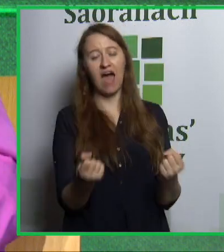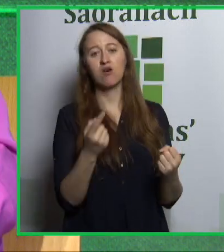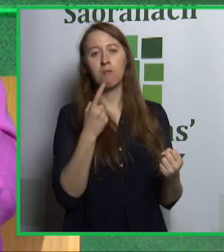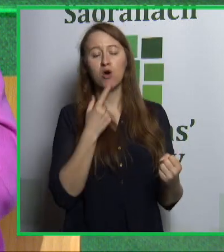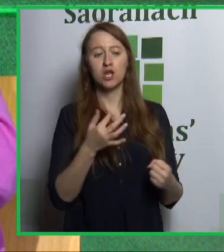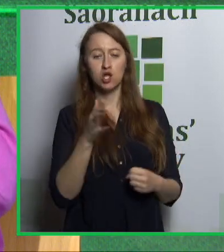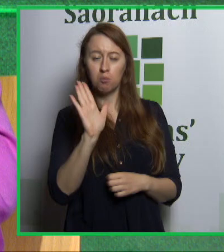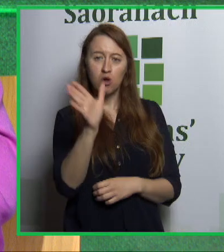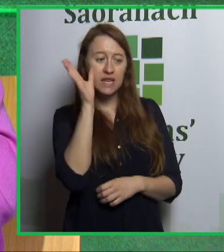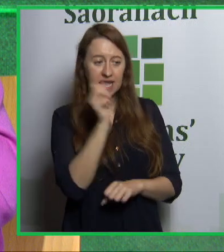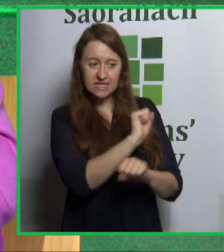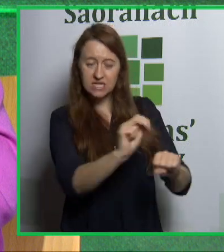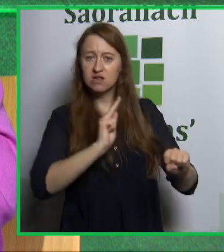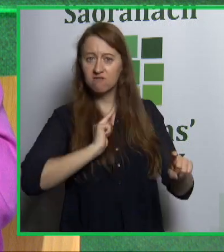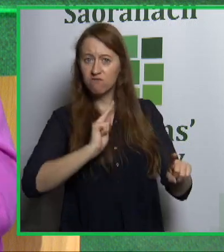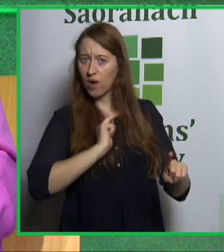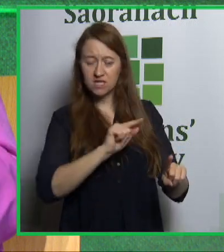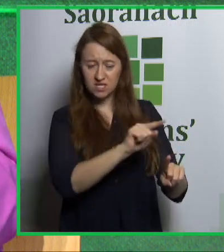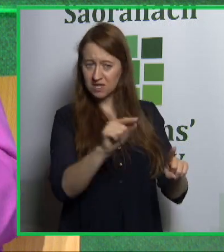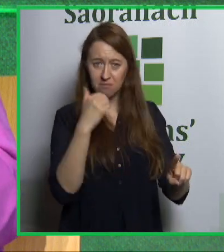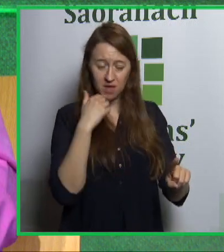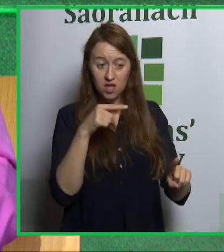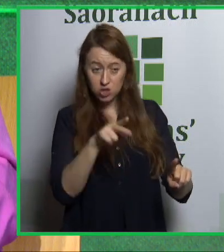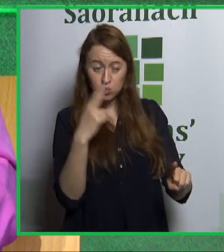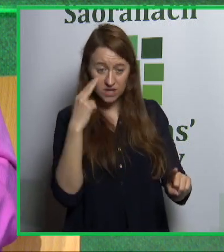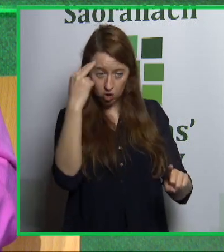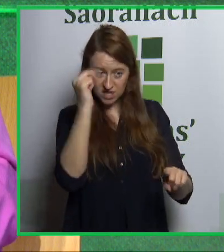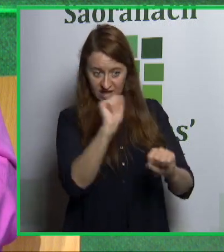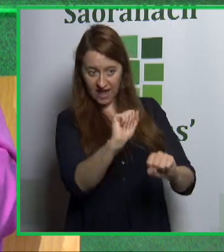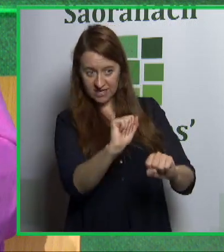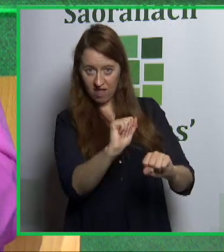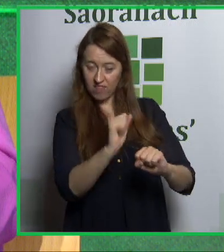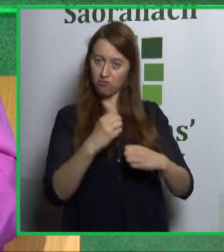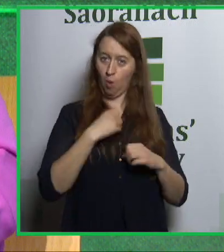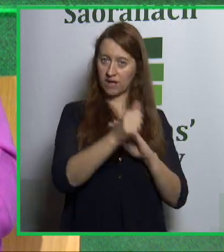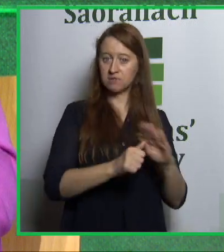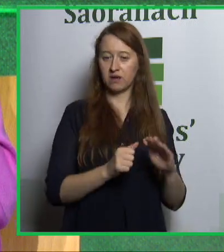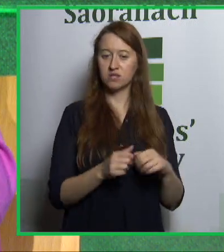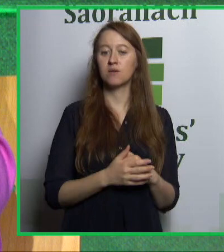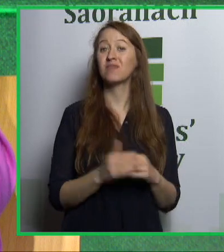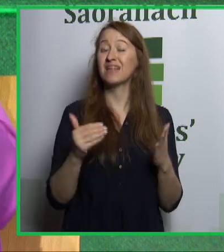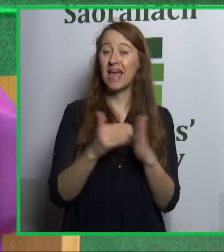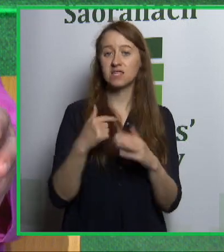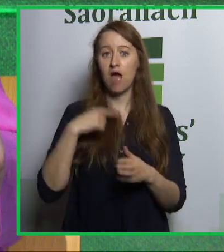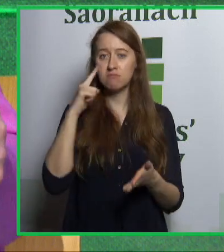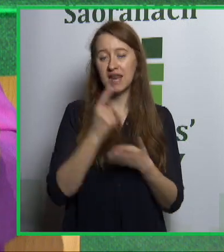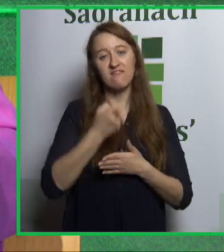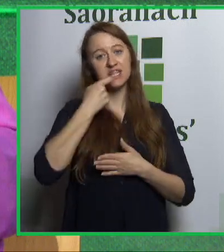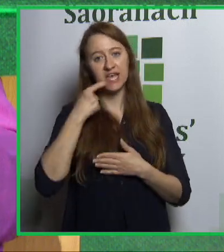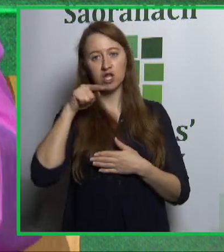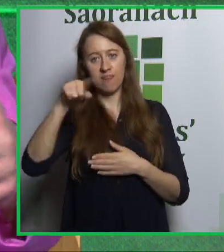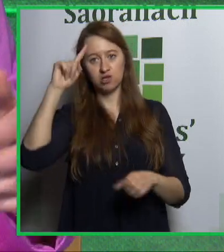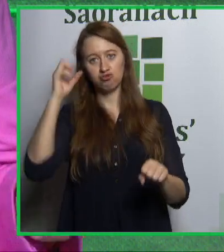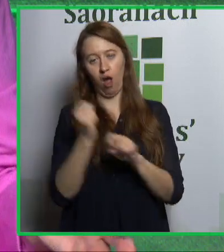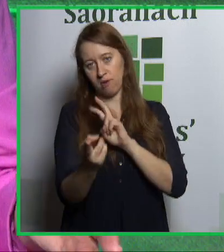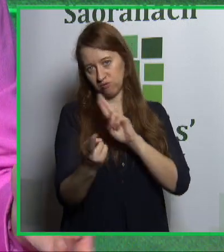know, and again, I suppose a lot of addiction is a trauma response. In my circumstances, if you dissect my life and you